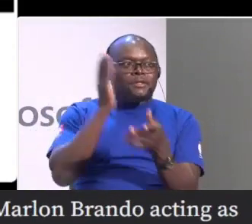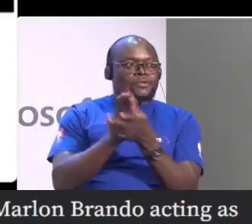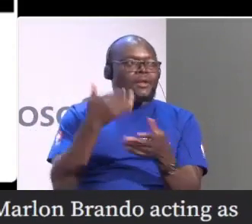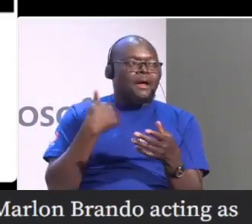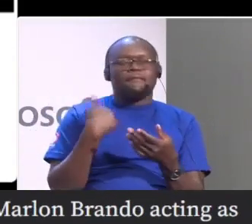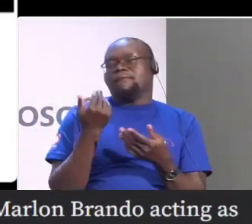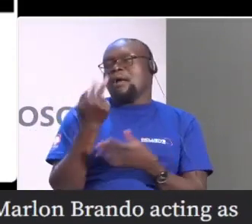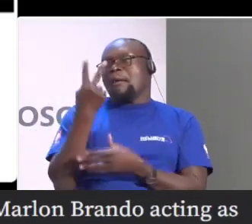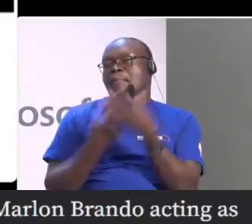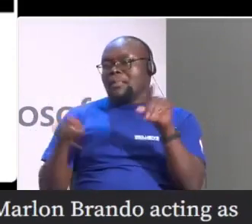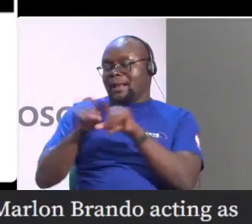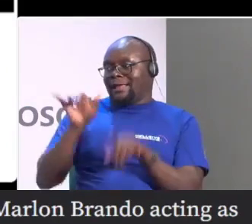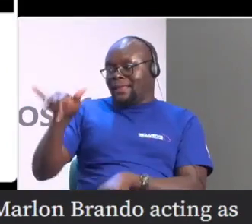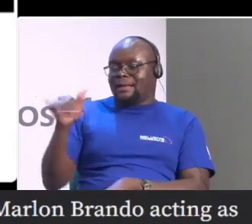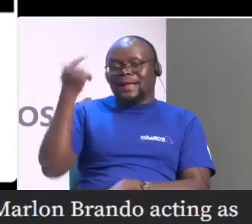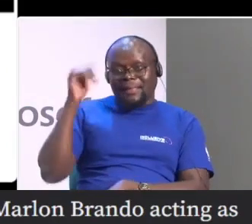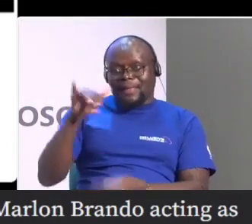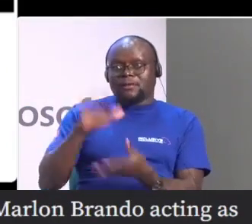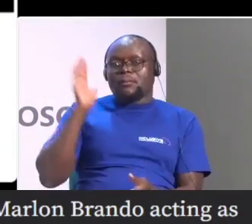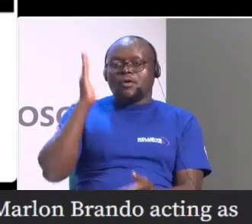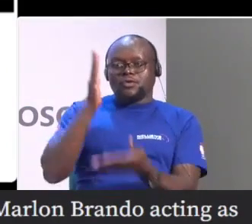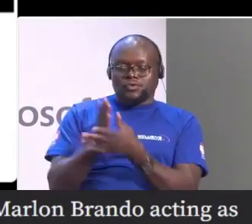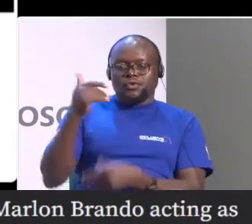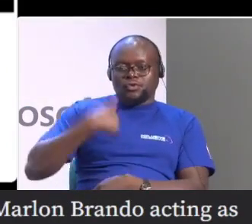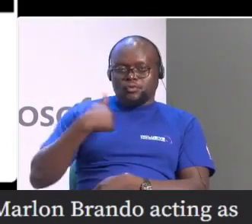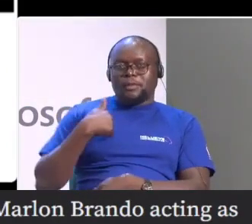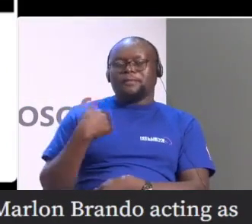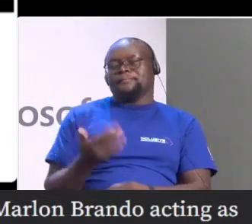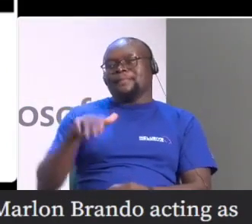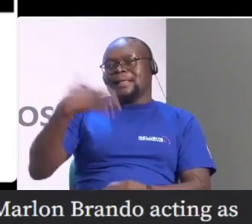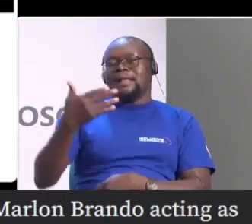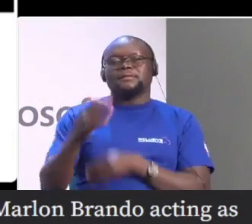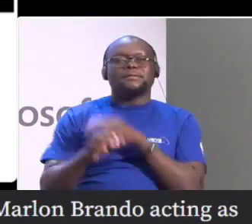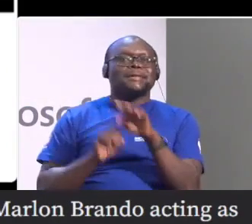boss like that. So I think that was more real for me, more scary. Next slide.